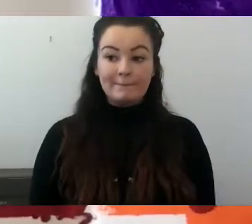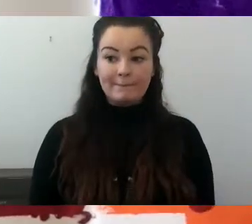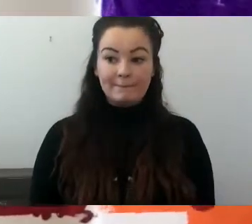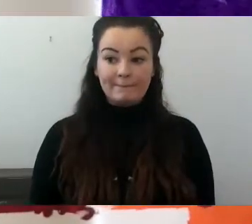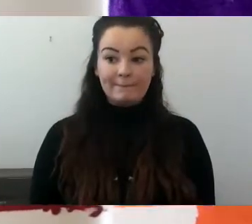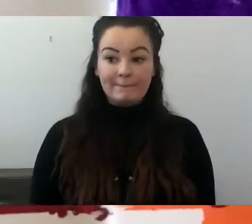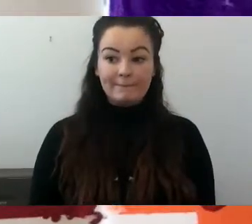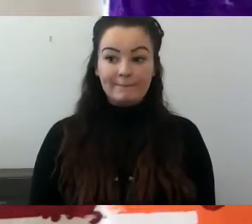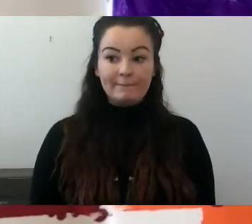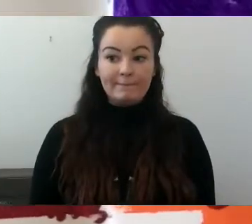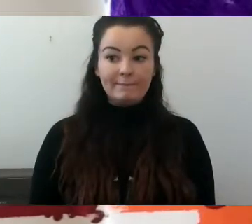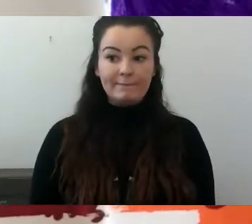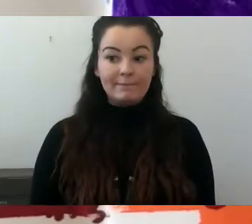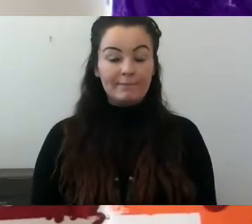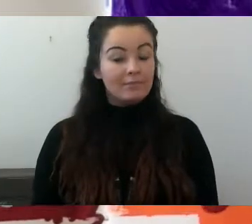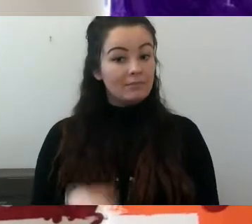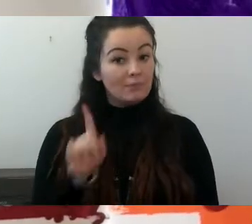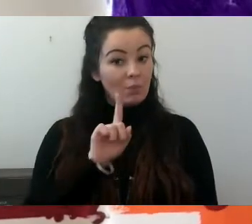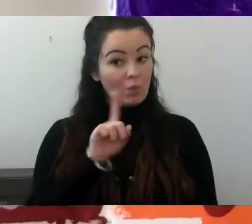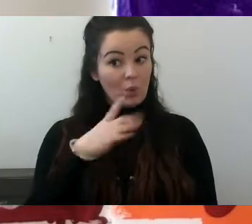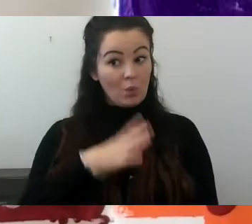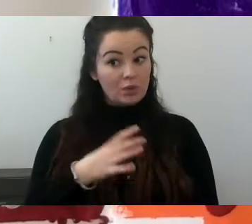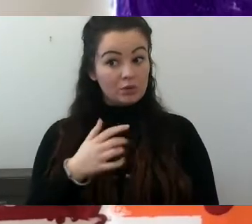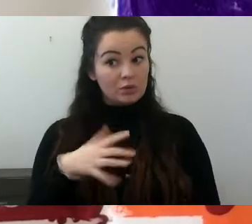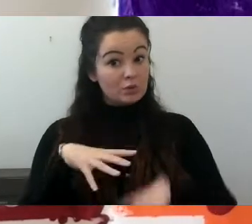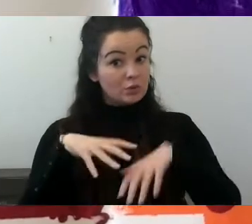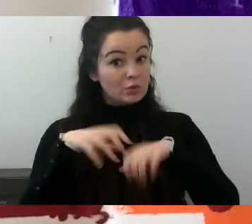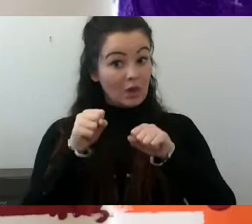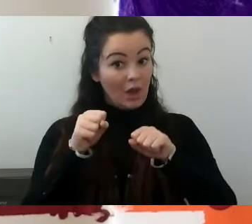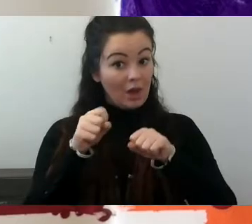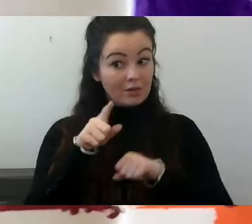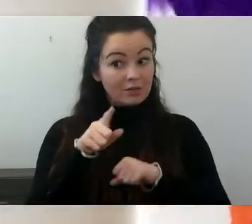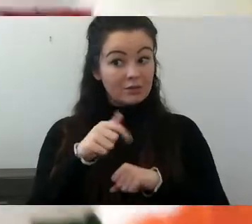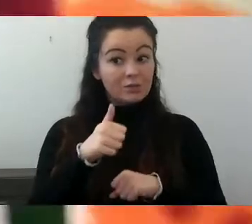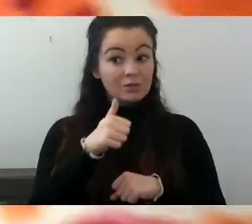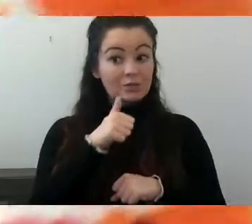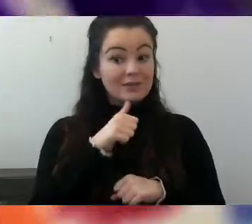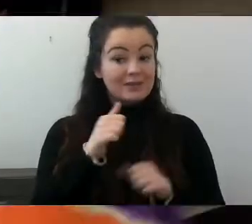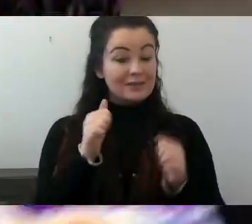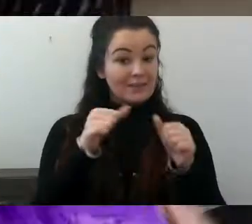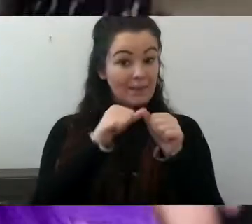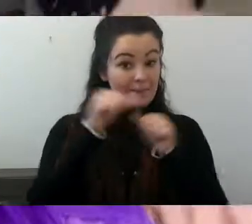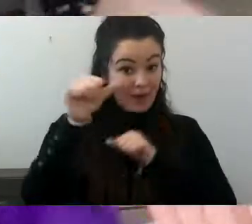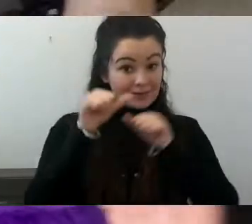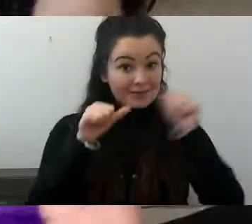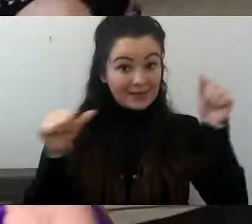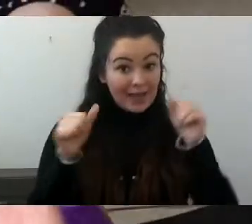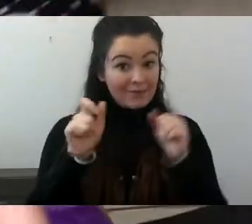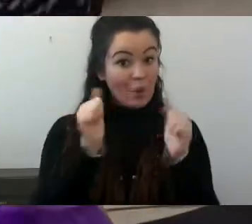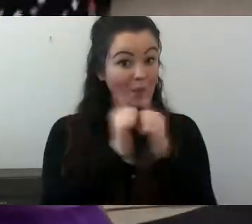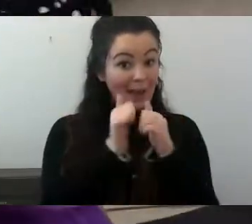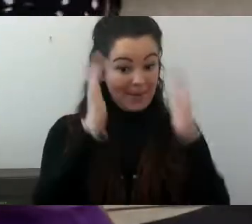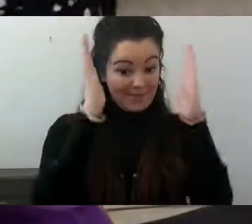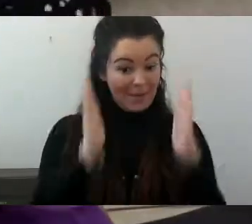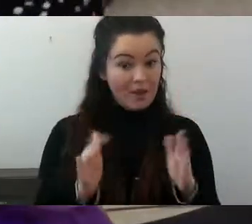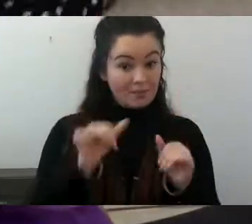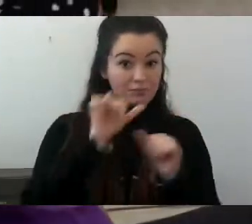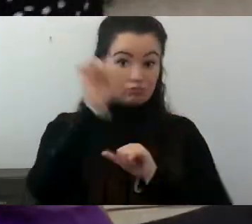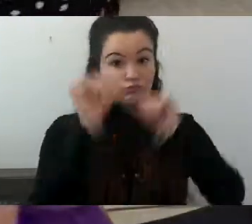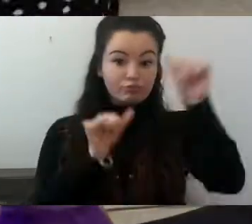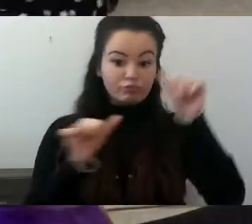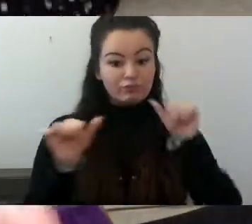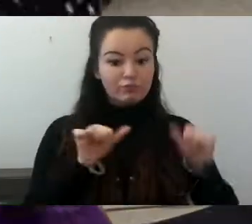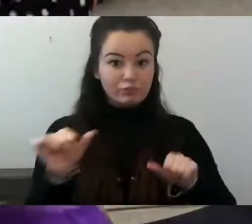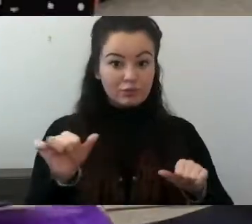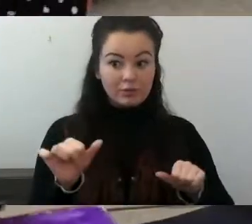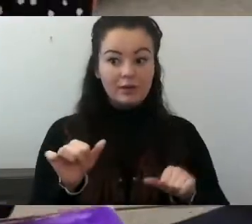shapes. So what you want to do to start, just to recap, is just stick some masking tape down over your page